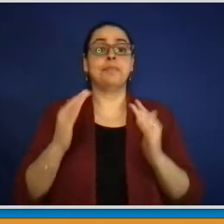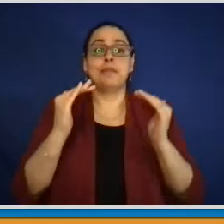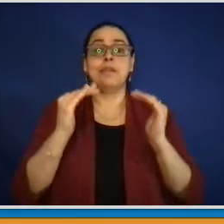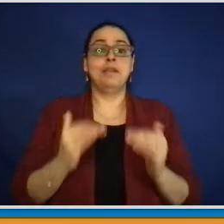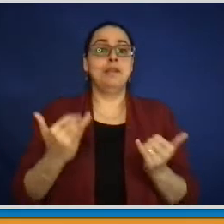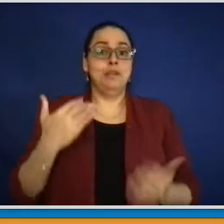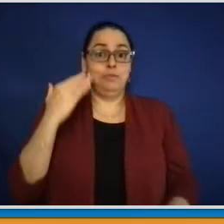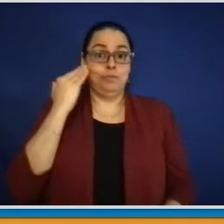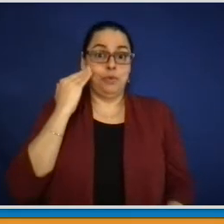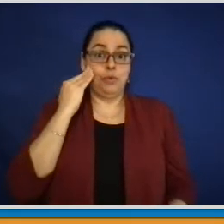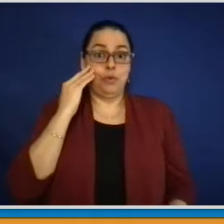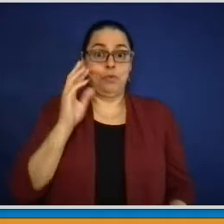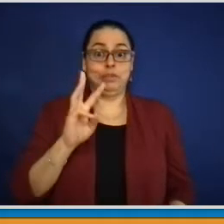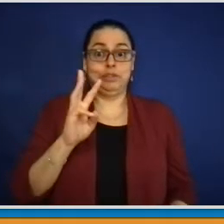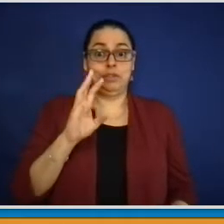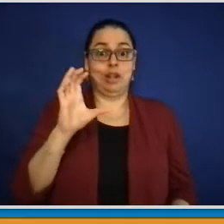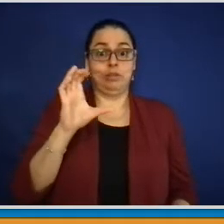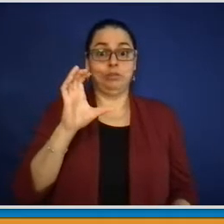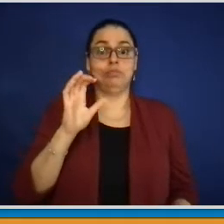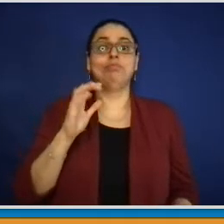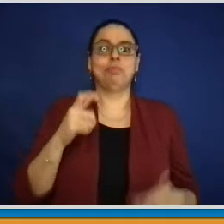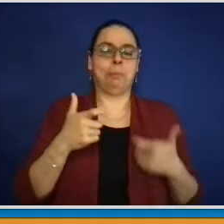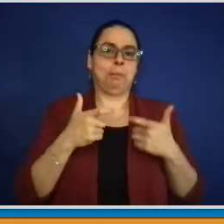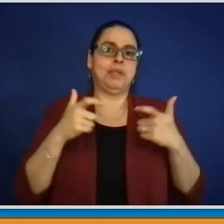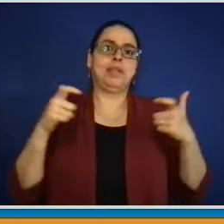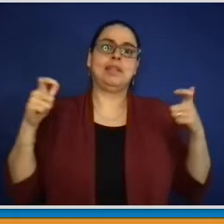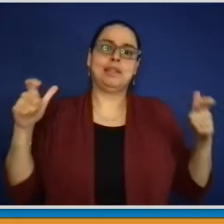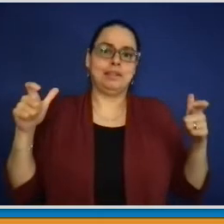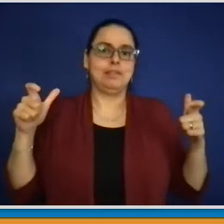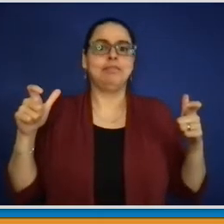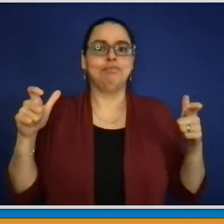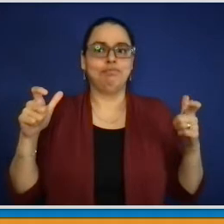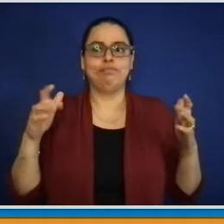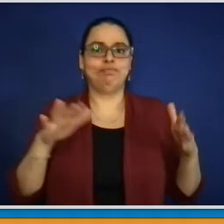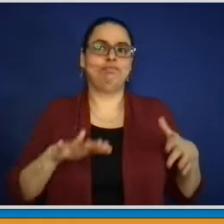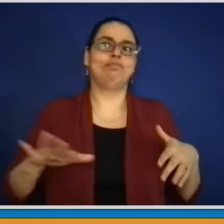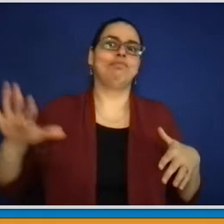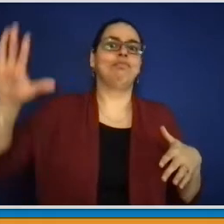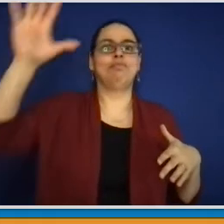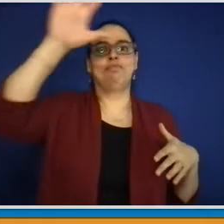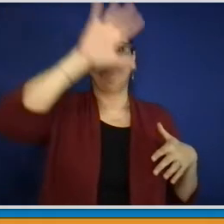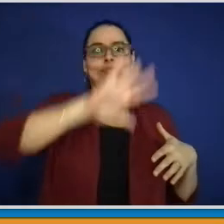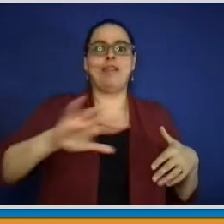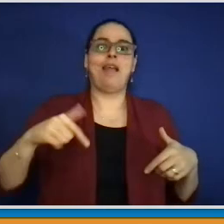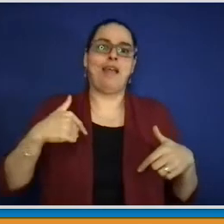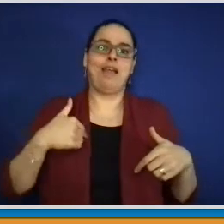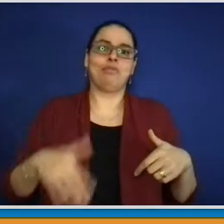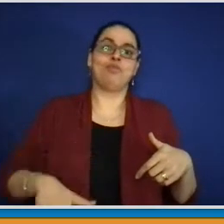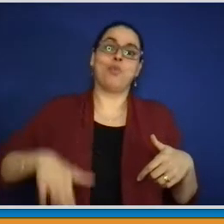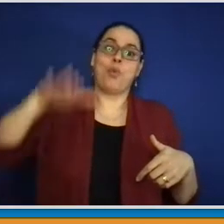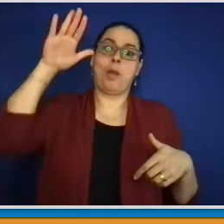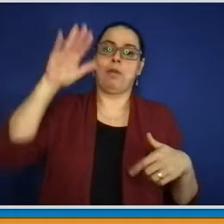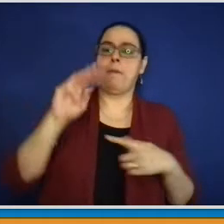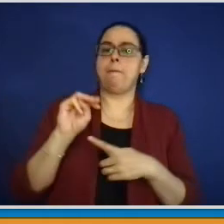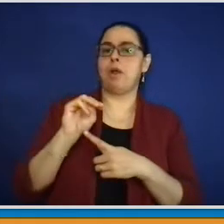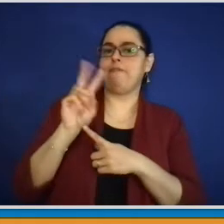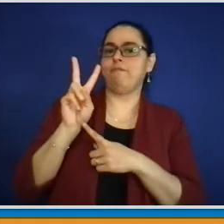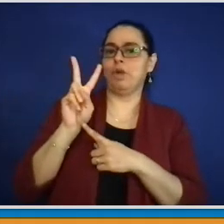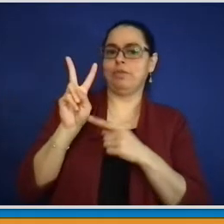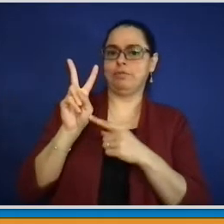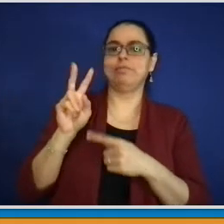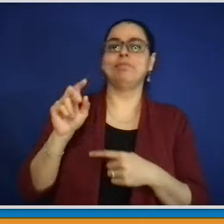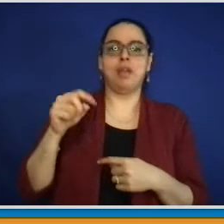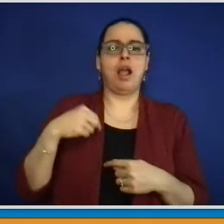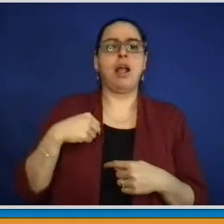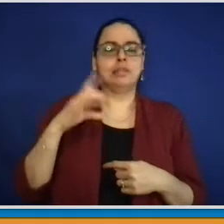on the Sound Shore portion of it. I grew up in Mount Vernon, but I travel the county relatively frequently. And whenever I'm in those